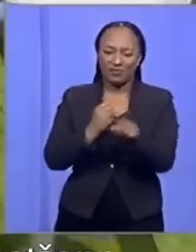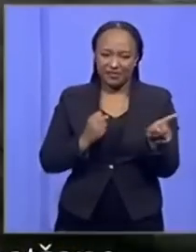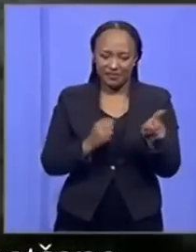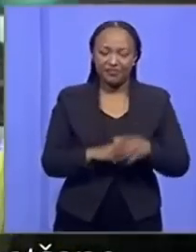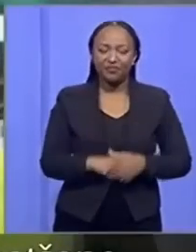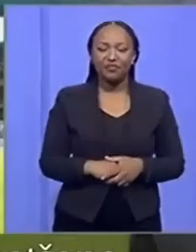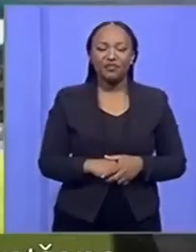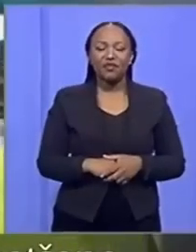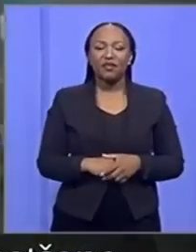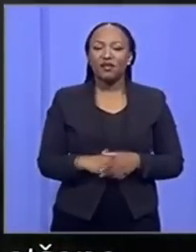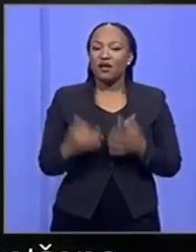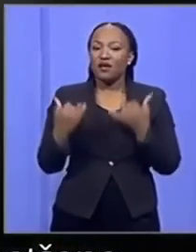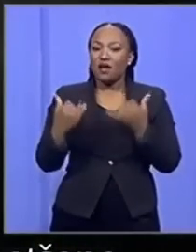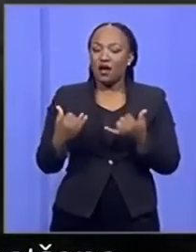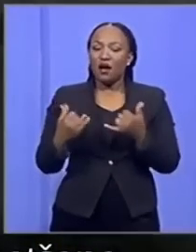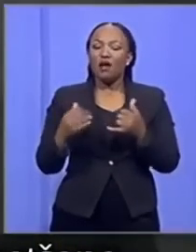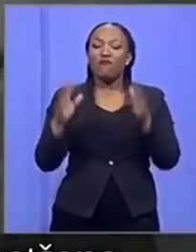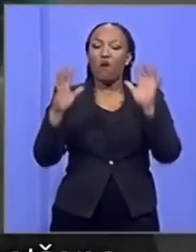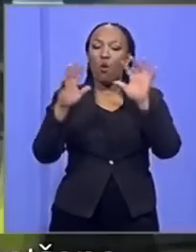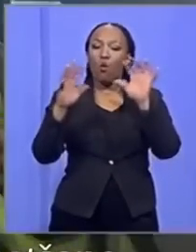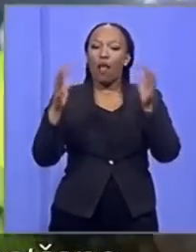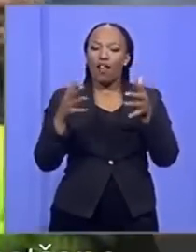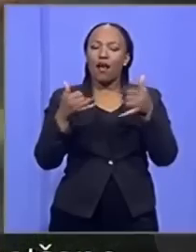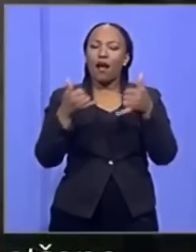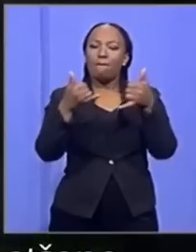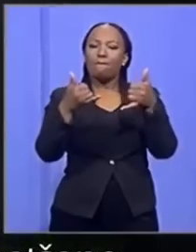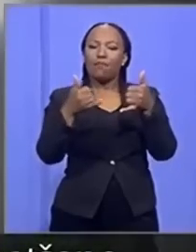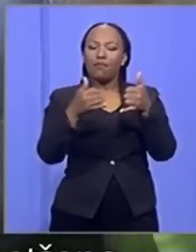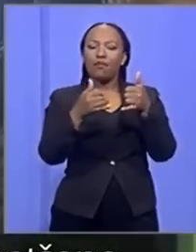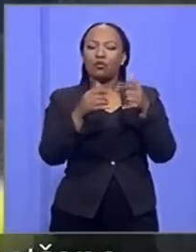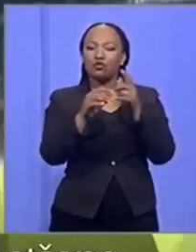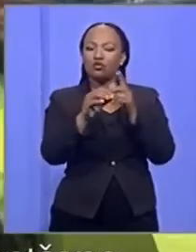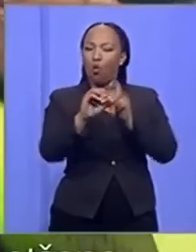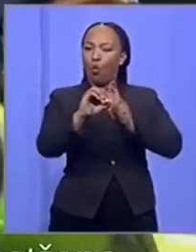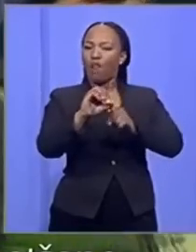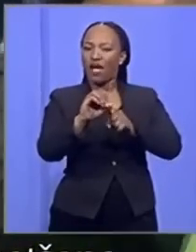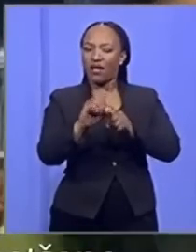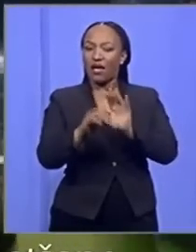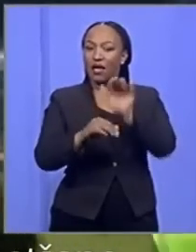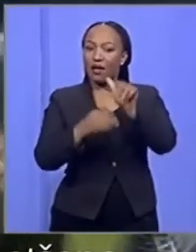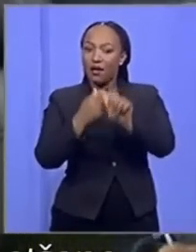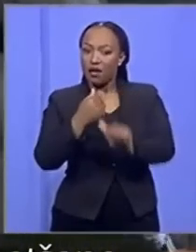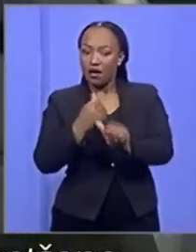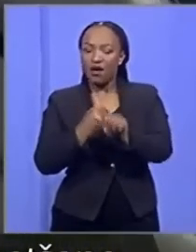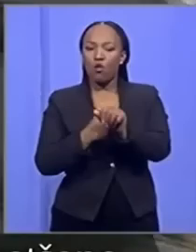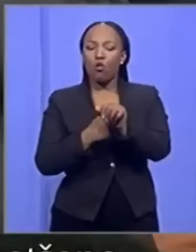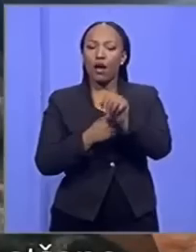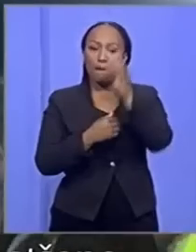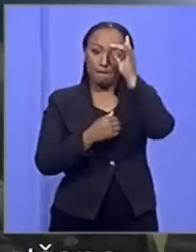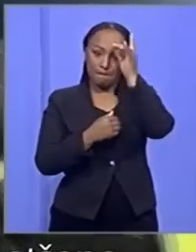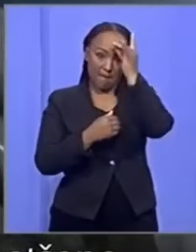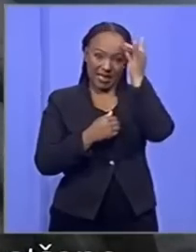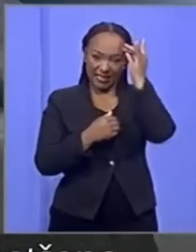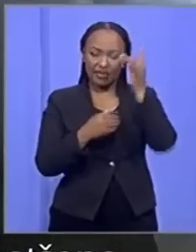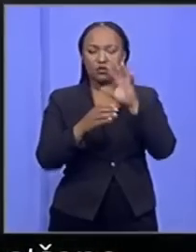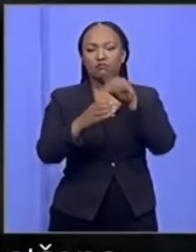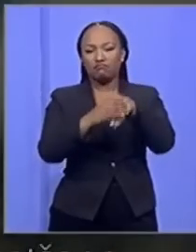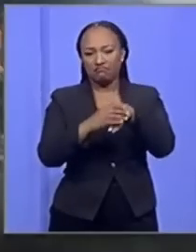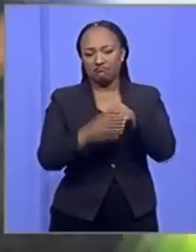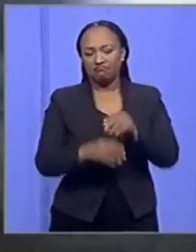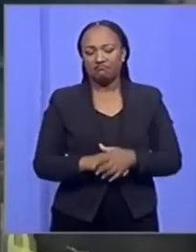sebjana sa lefatshe le thoma gape ka kgwedi ya March mo ngwageng o o tlago. Pero ka Sefeso